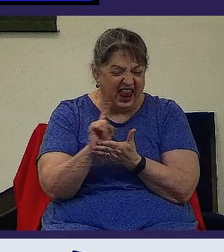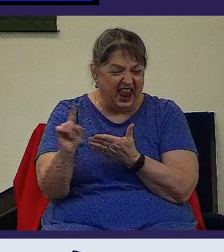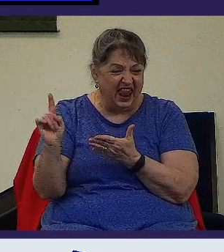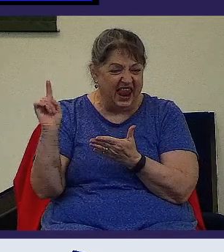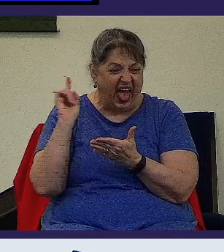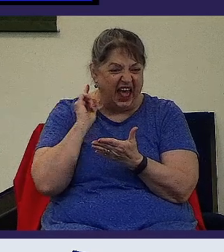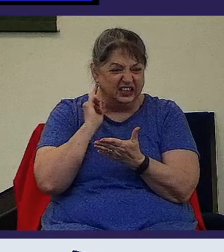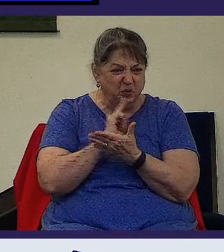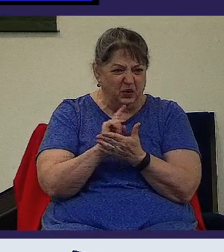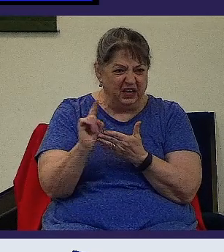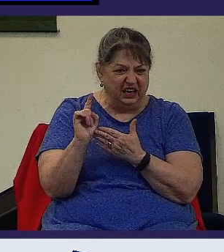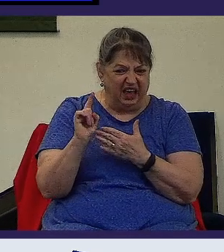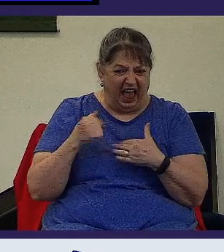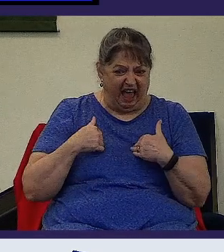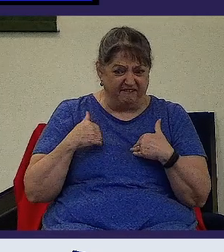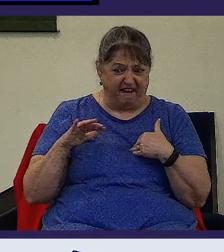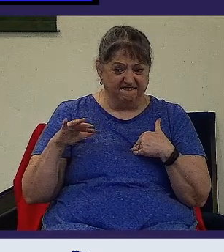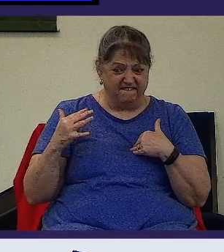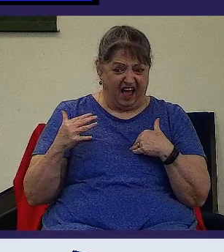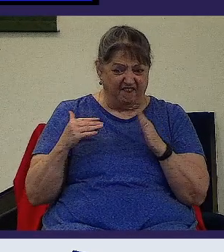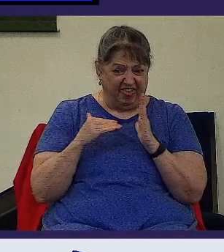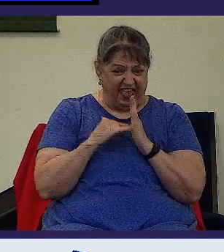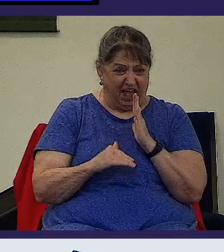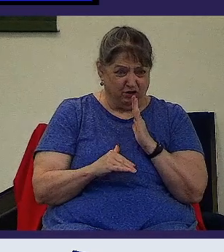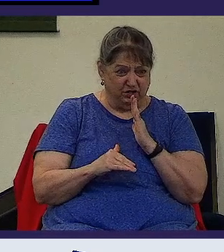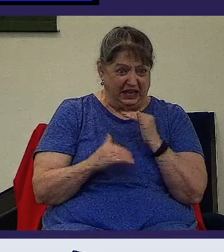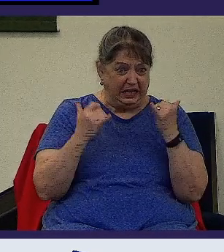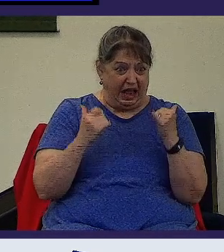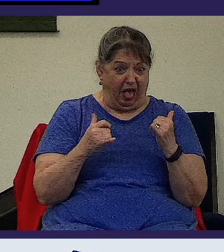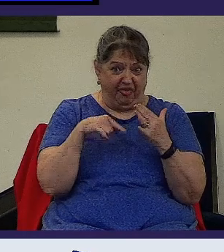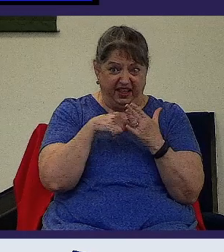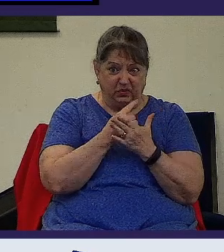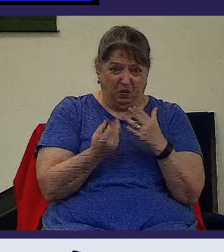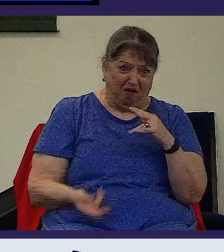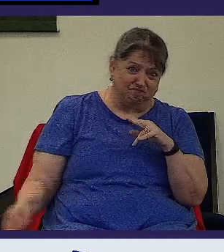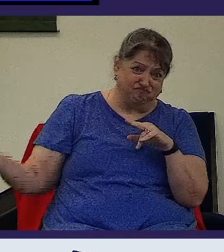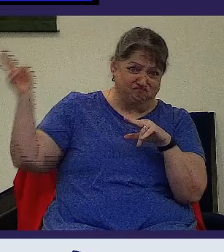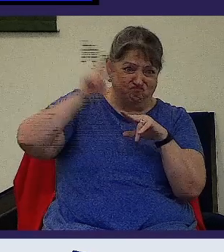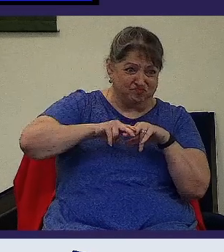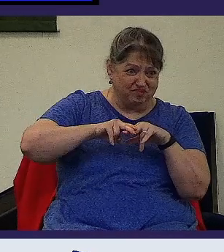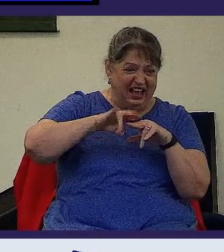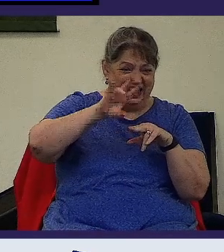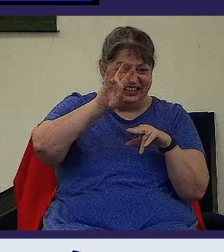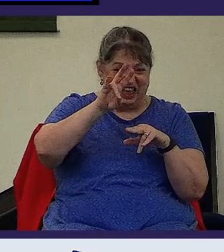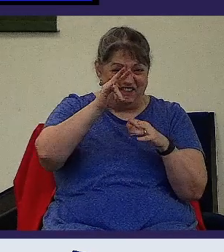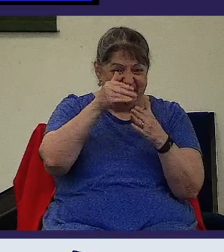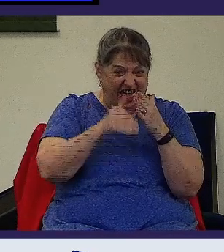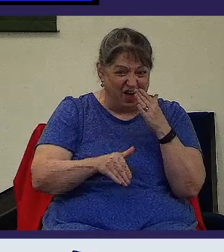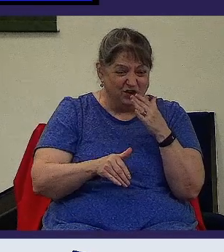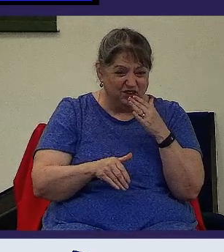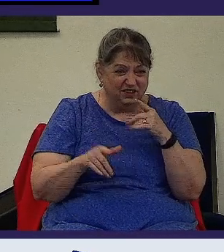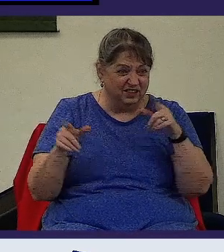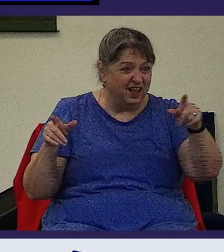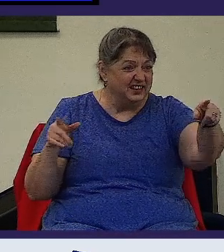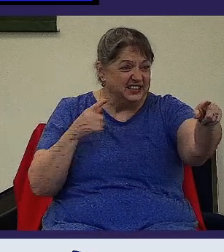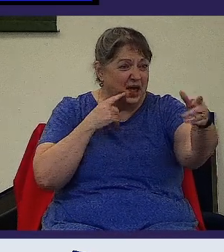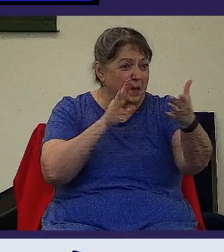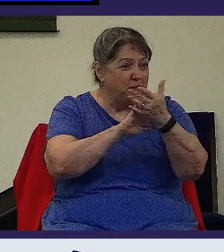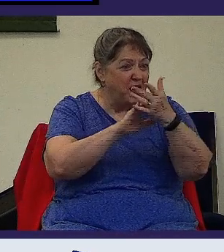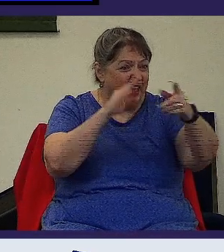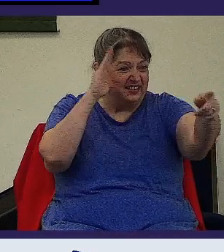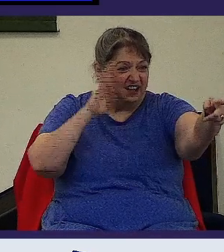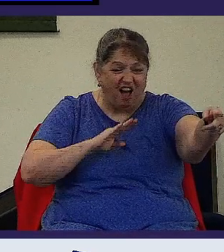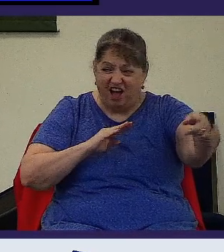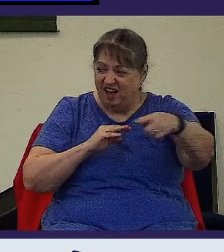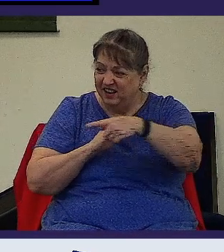uh it's above seven thousand is that correct amy okay our treasurer and uh